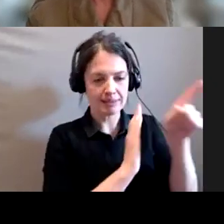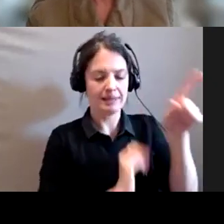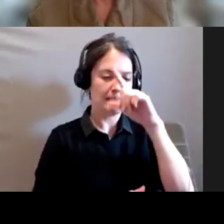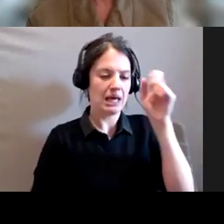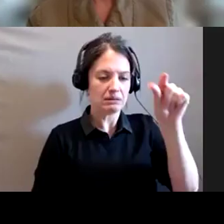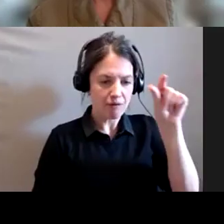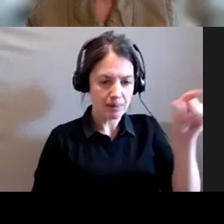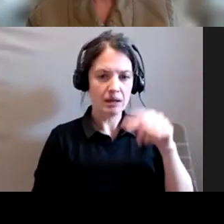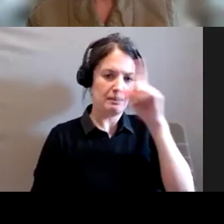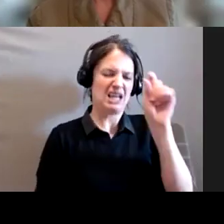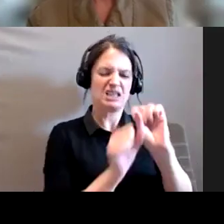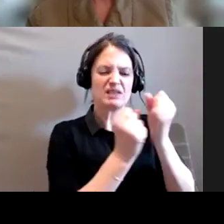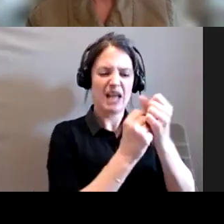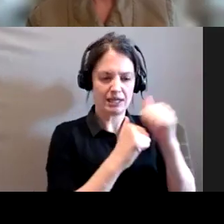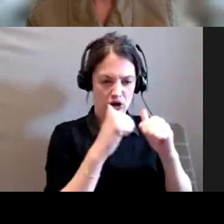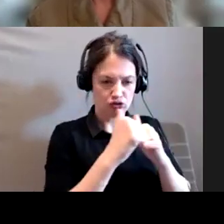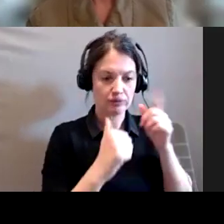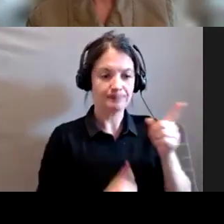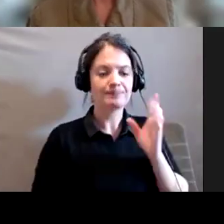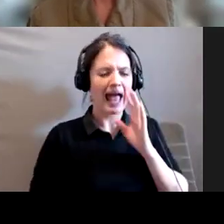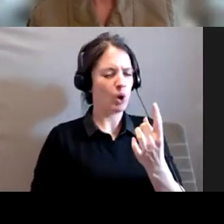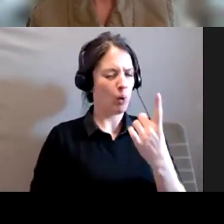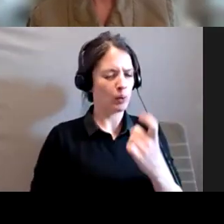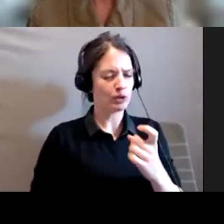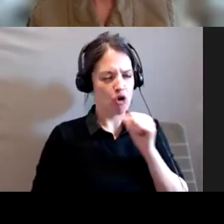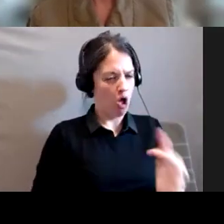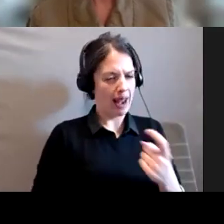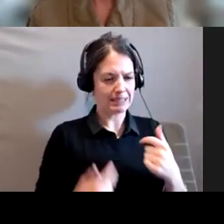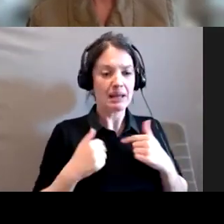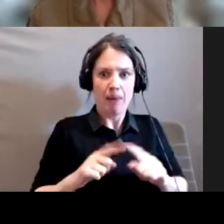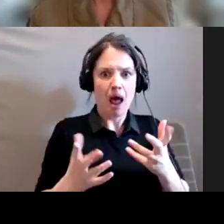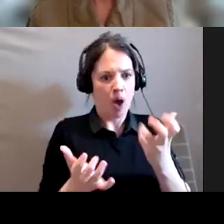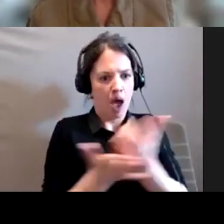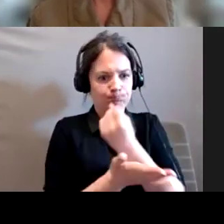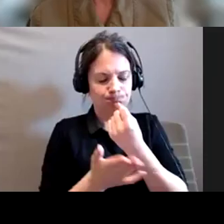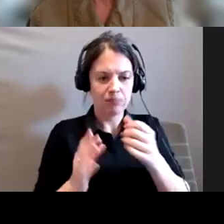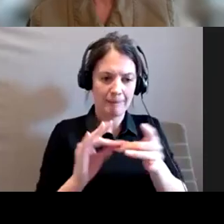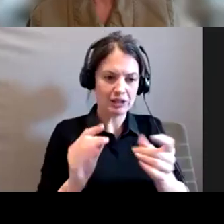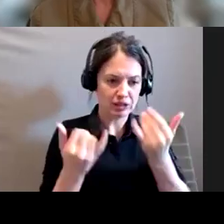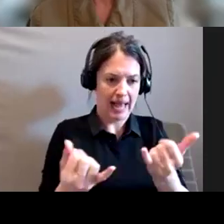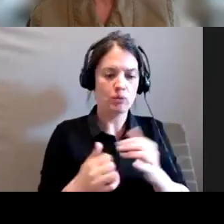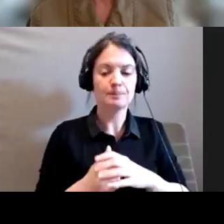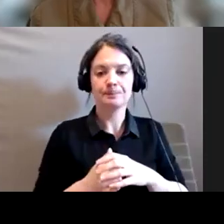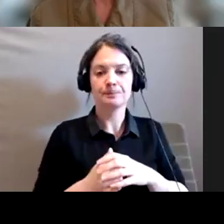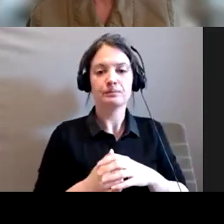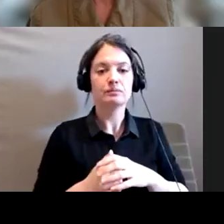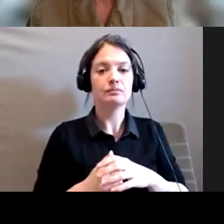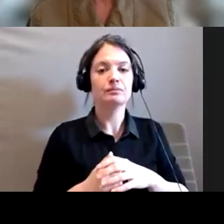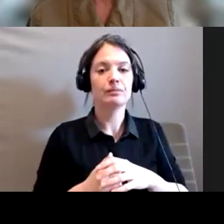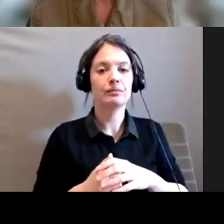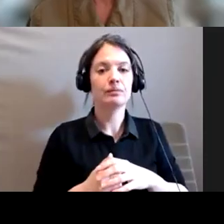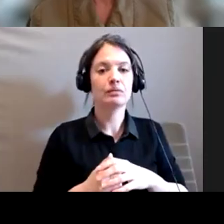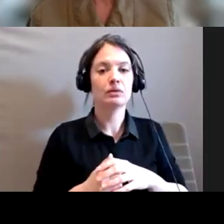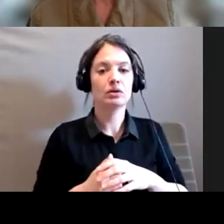I know there's going to be another question I won't be part of, but I do want to mention, and I mentioned this to the panelists ahead of this, Dawn Canada are